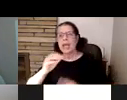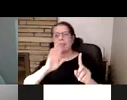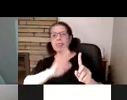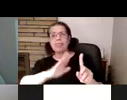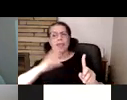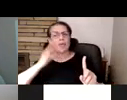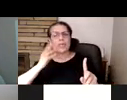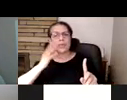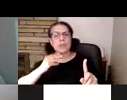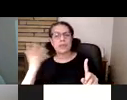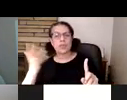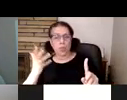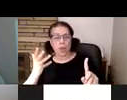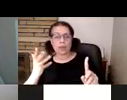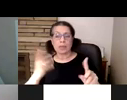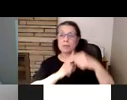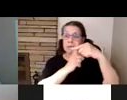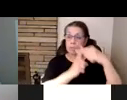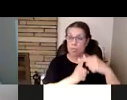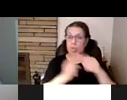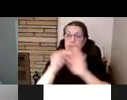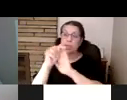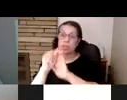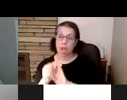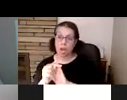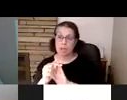them, both good and bad?